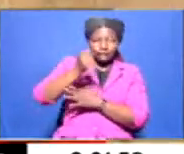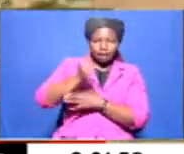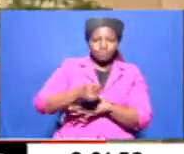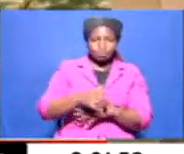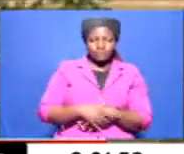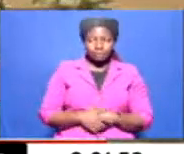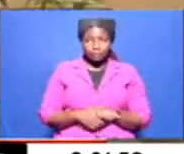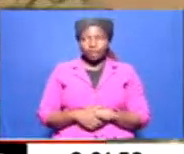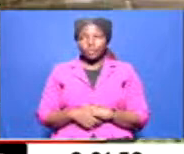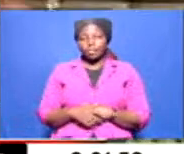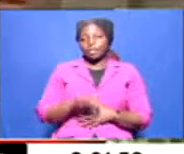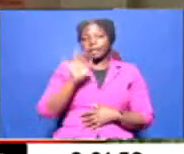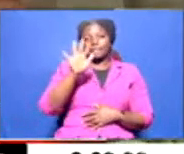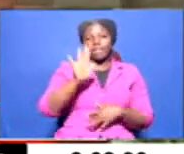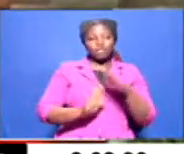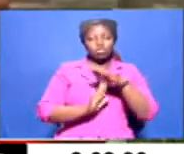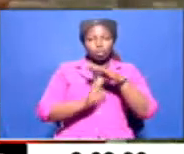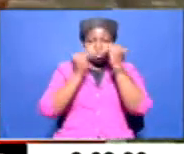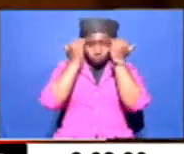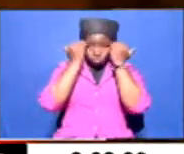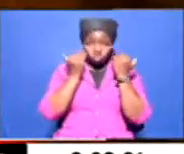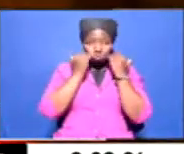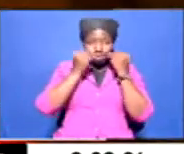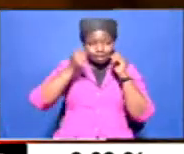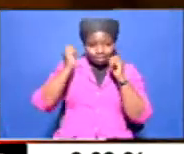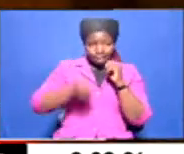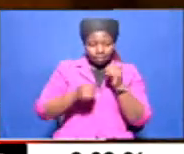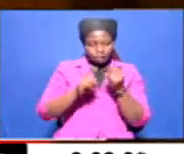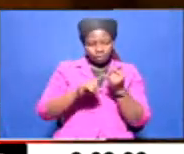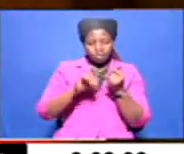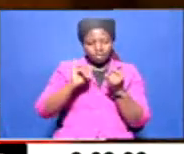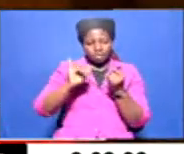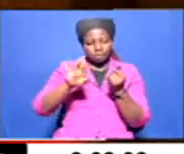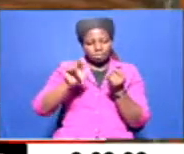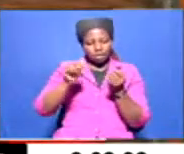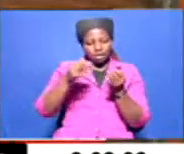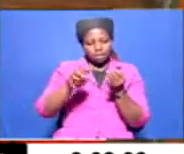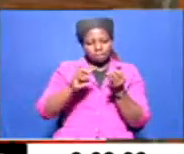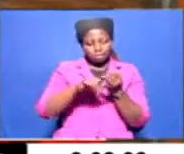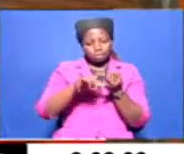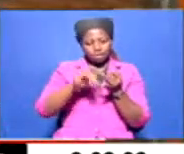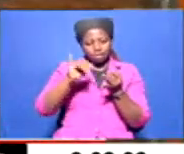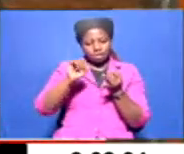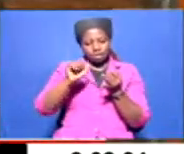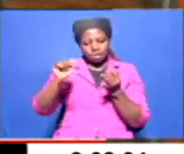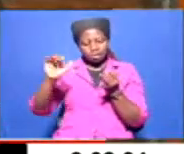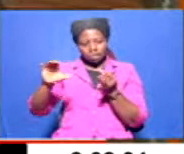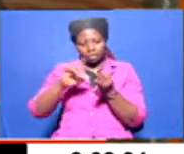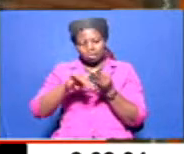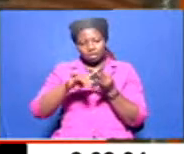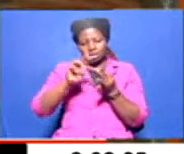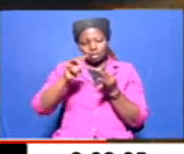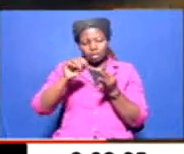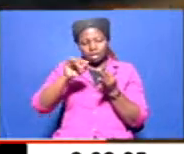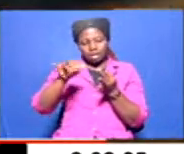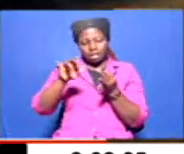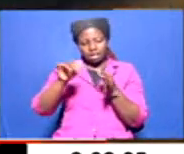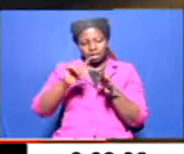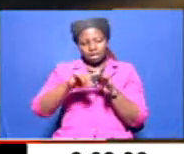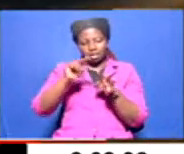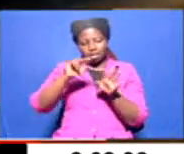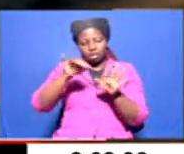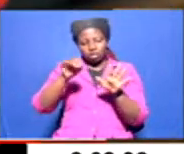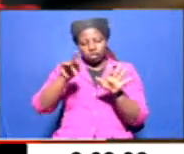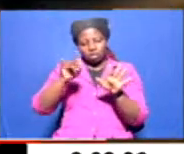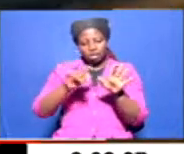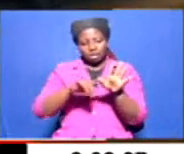The five Supreme Court judges Mohammed Ibrahim, Isaac Lenaulas, Mokin Wanjala, Joki Ndungo, and William Ouko found and